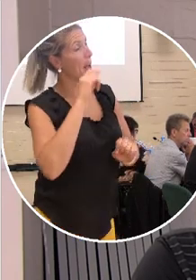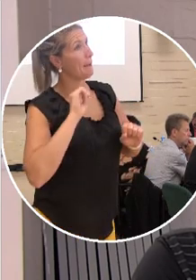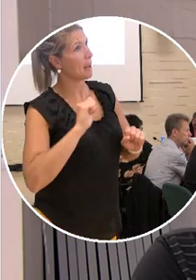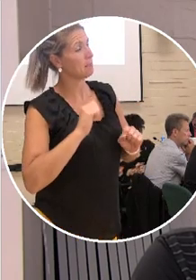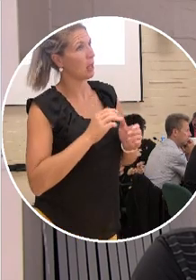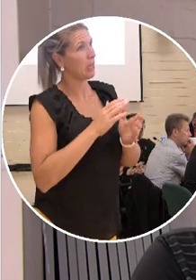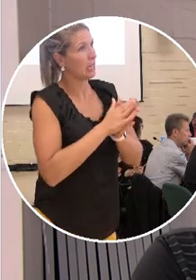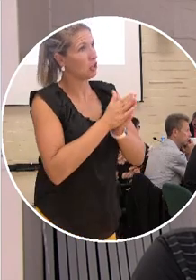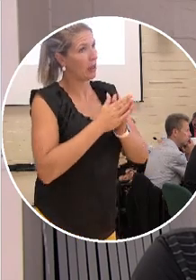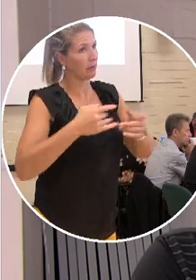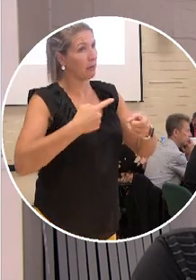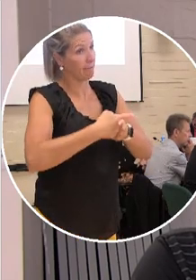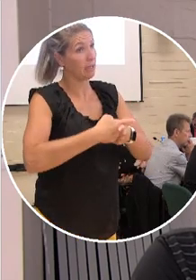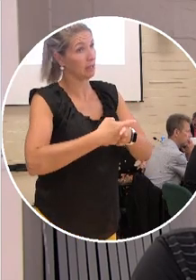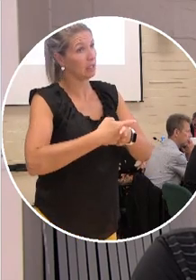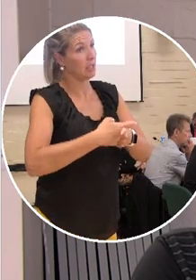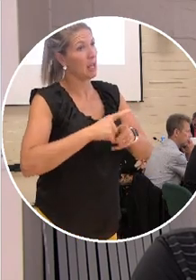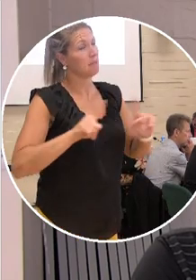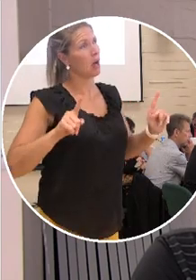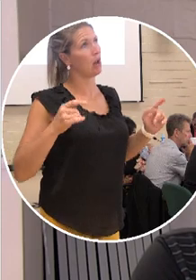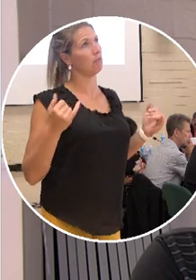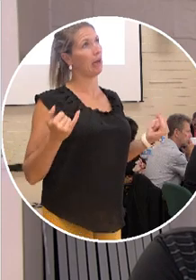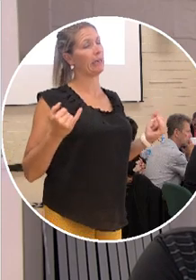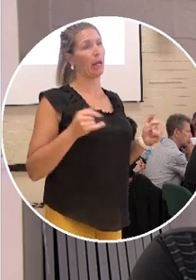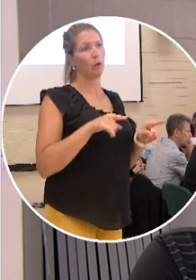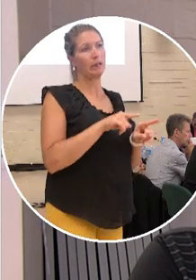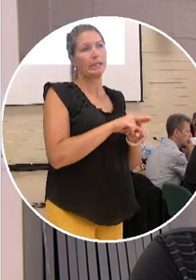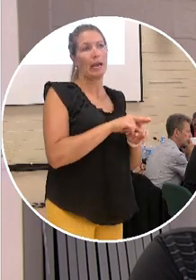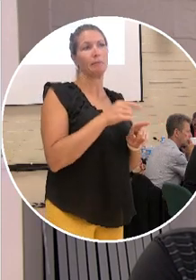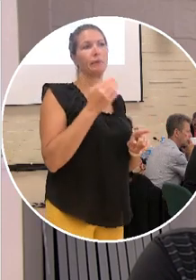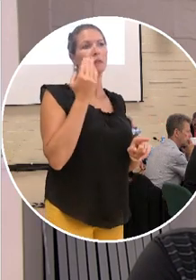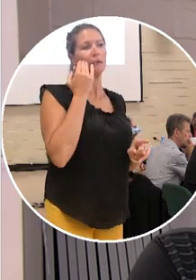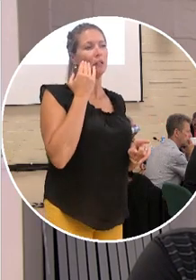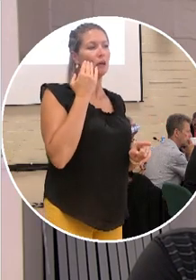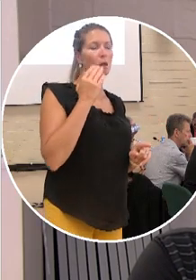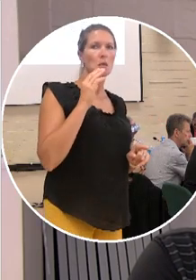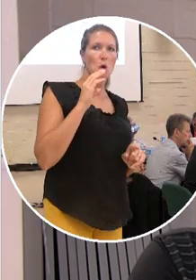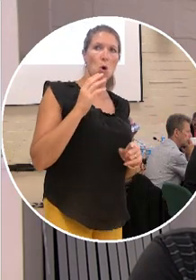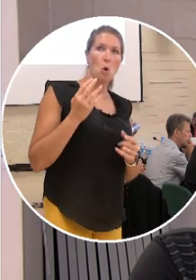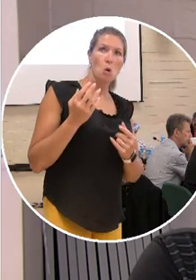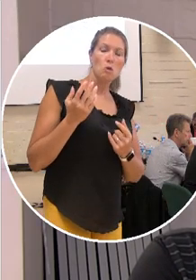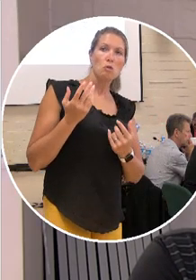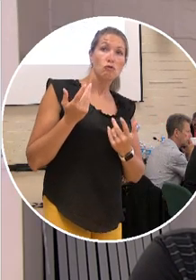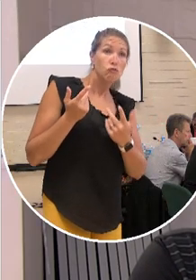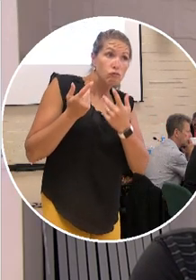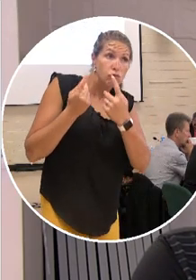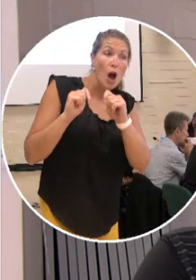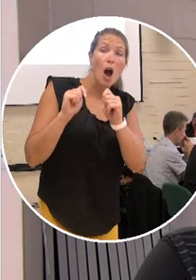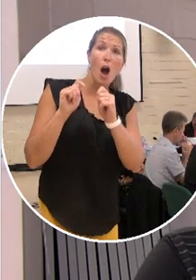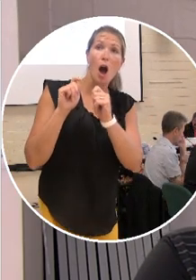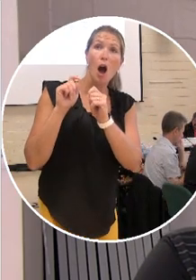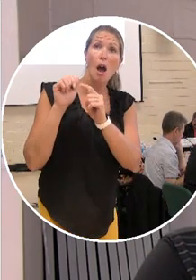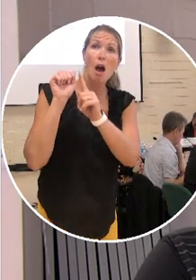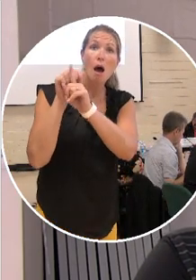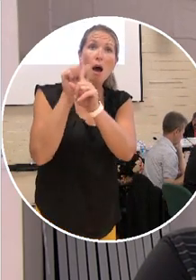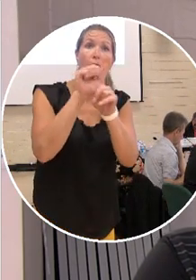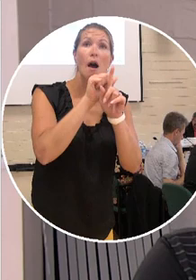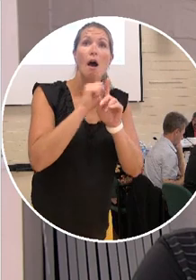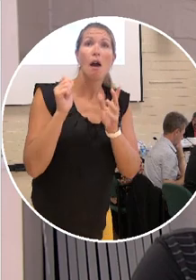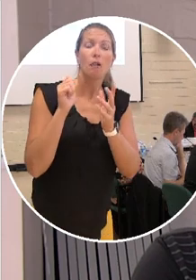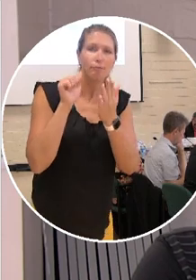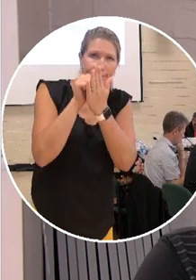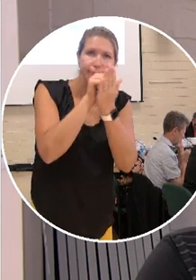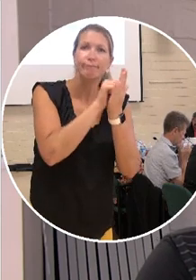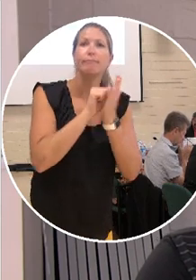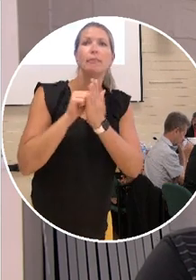interest. But as Trustee Aspinall had mentioned, seeking a nomination is one thing, winning a nomination